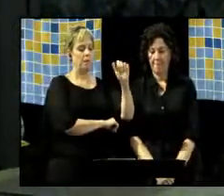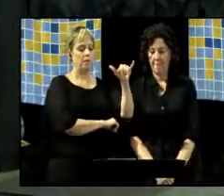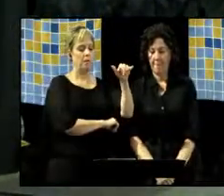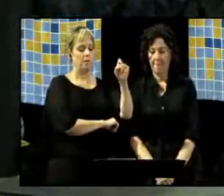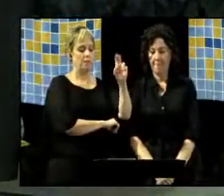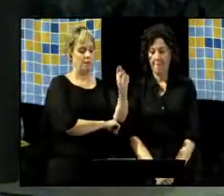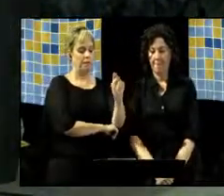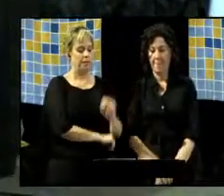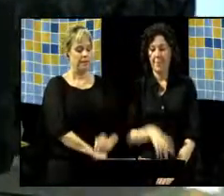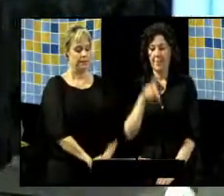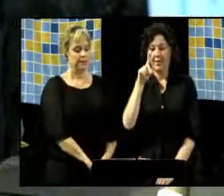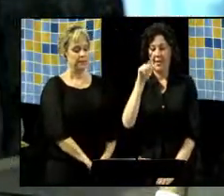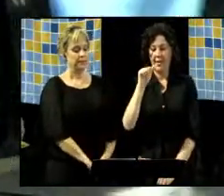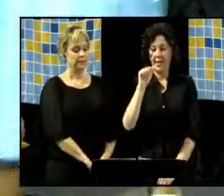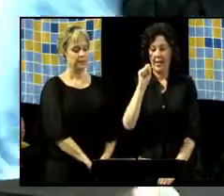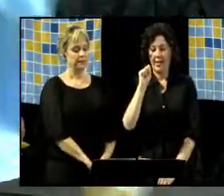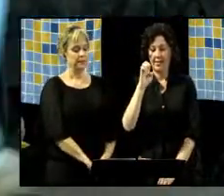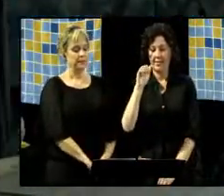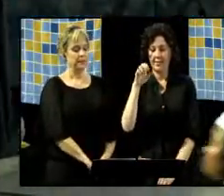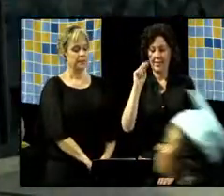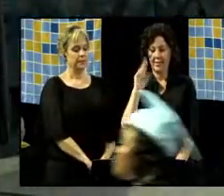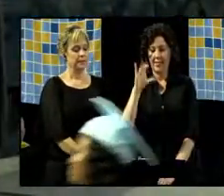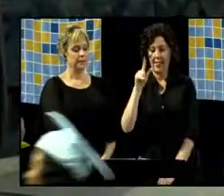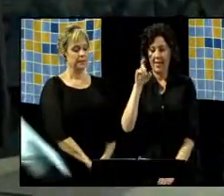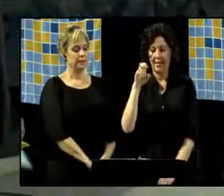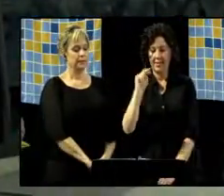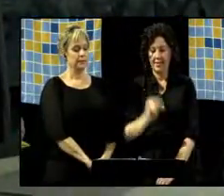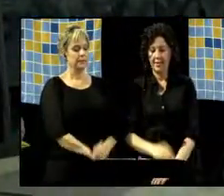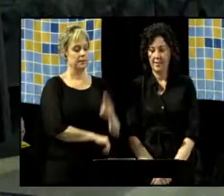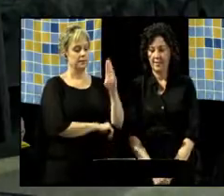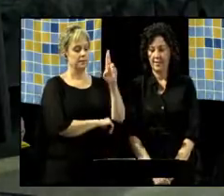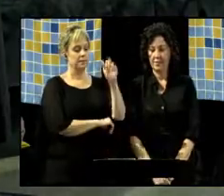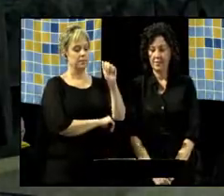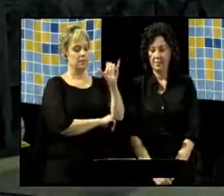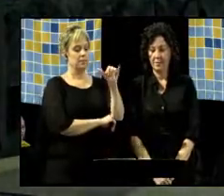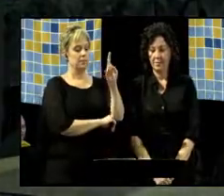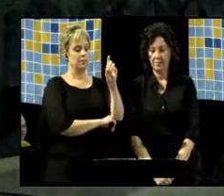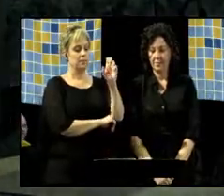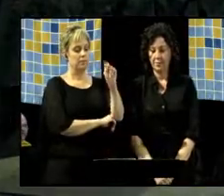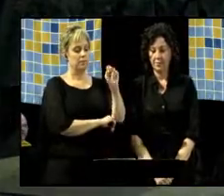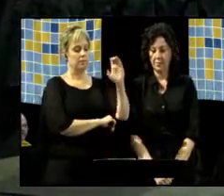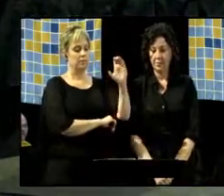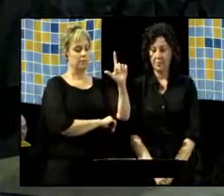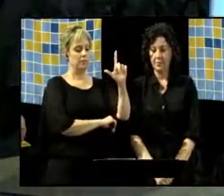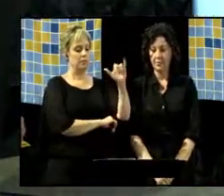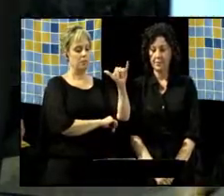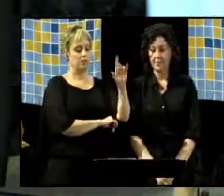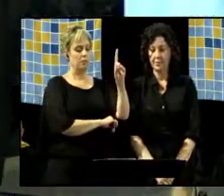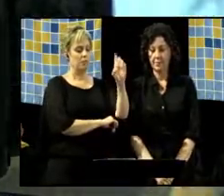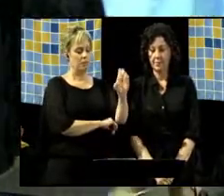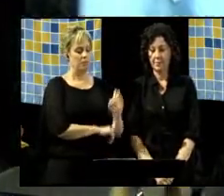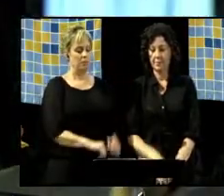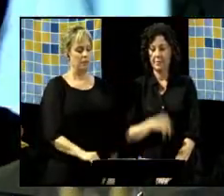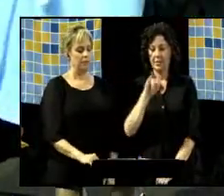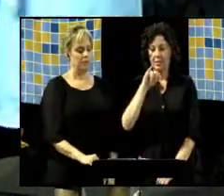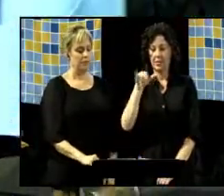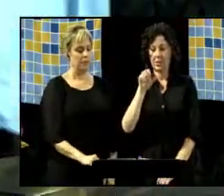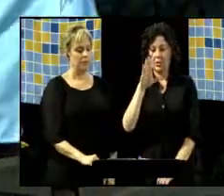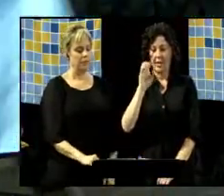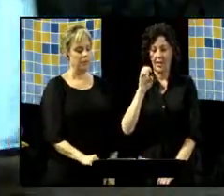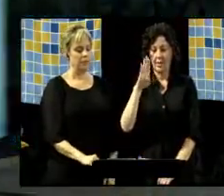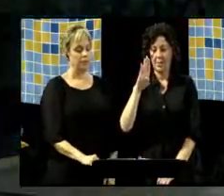Deshaun Marquise Clayton, Braden Asher Clyde, Jacob